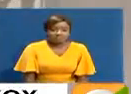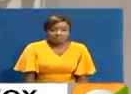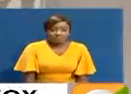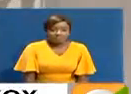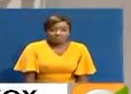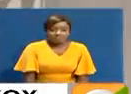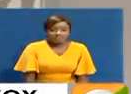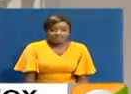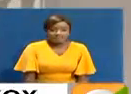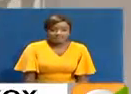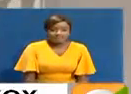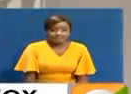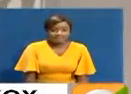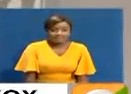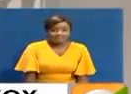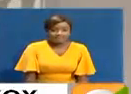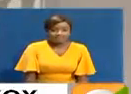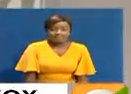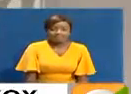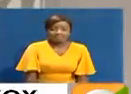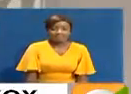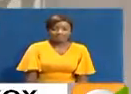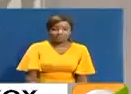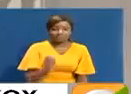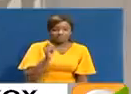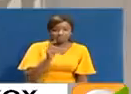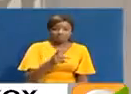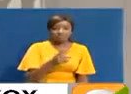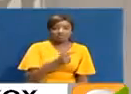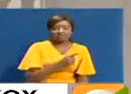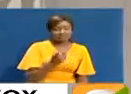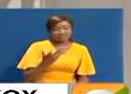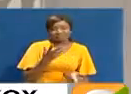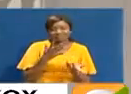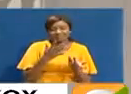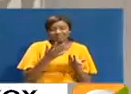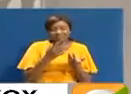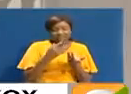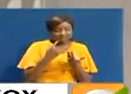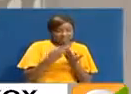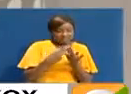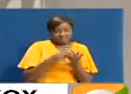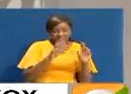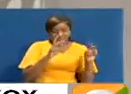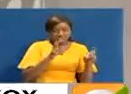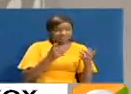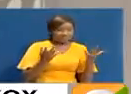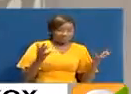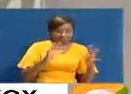Obviously, this is uncharted territory in many respects, and therefore we will really just have to wait and see.